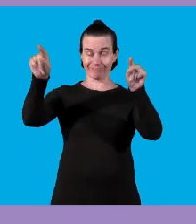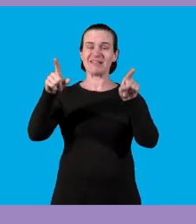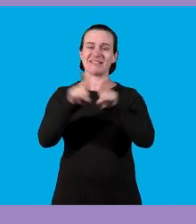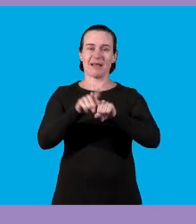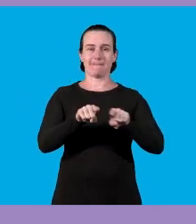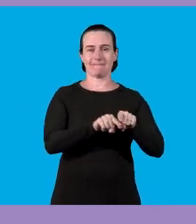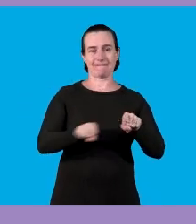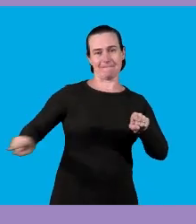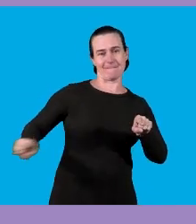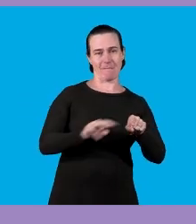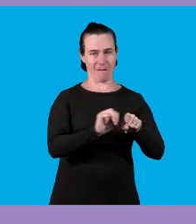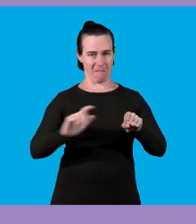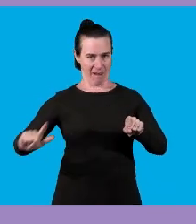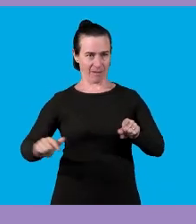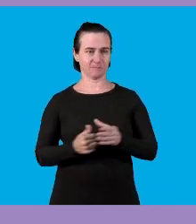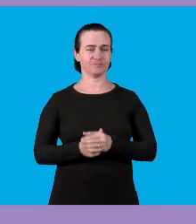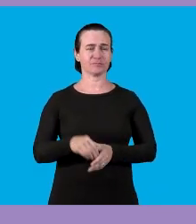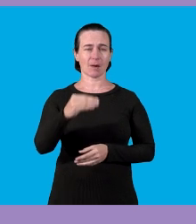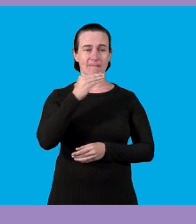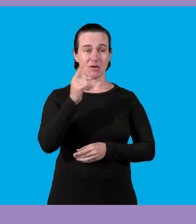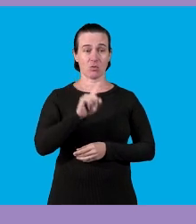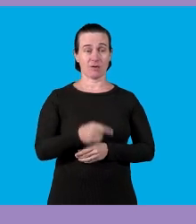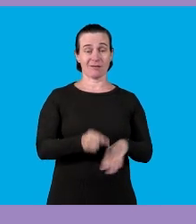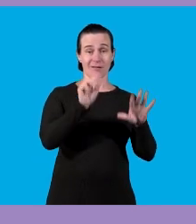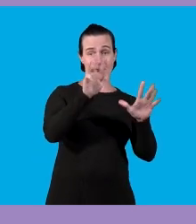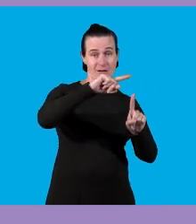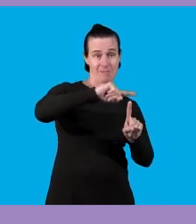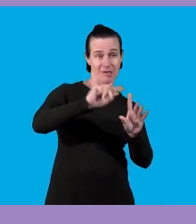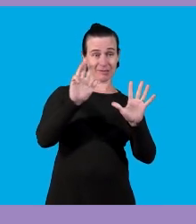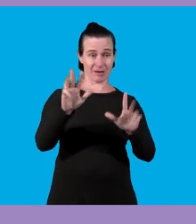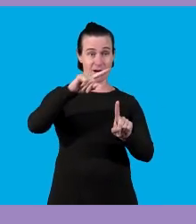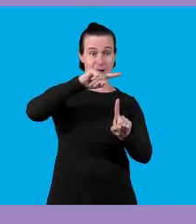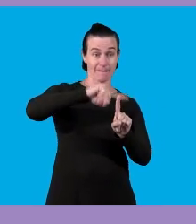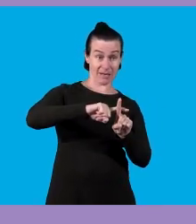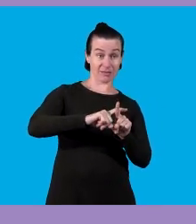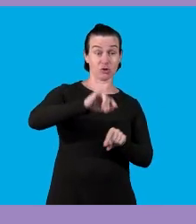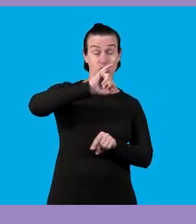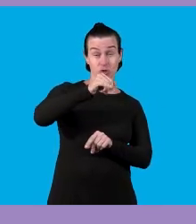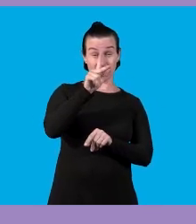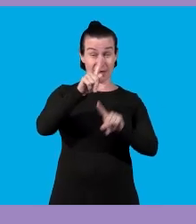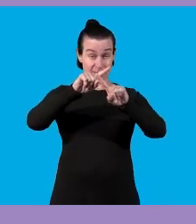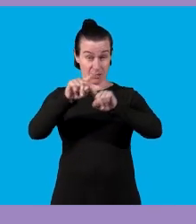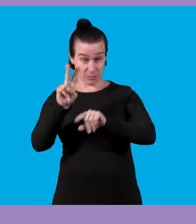that as JK multiplied by 2 because it's the same side, which